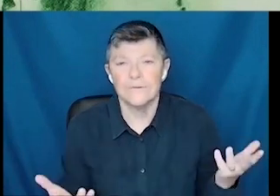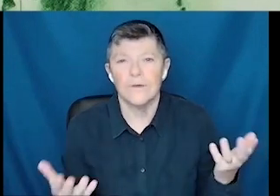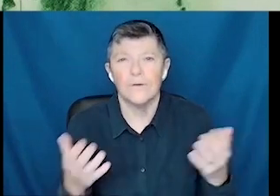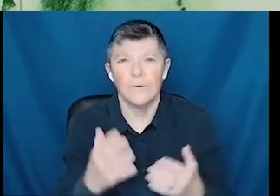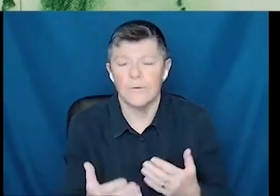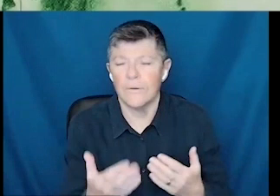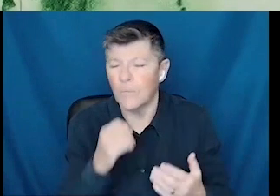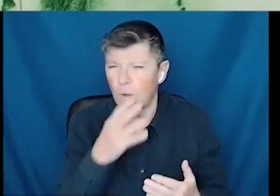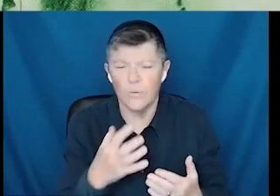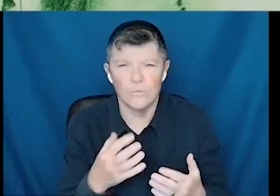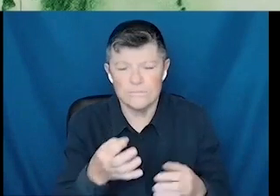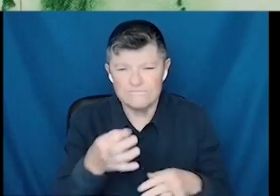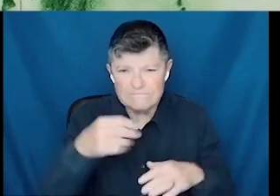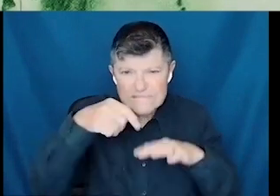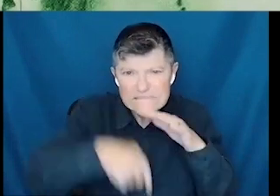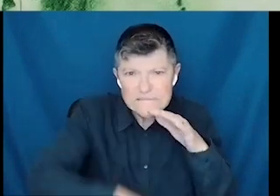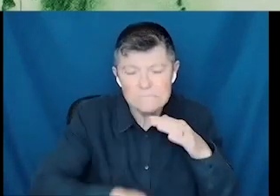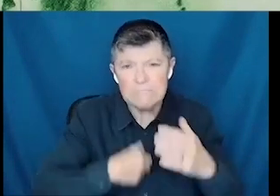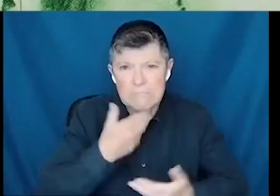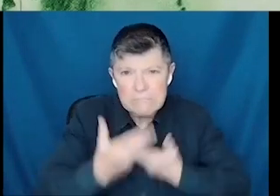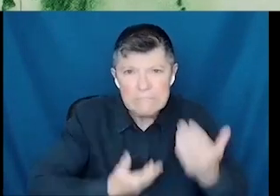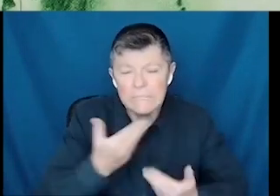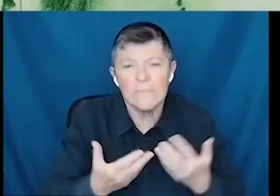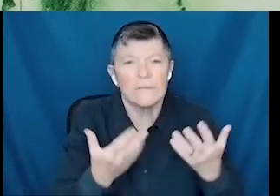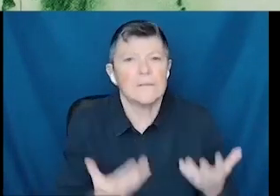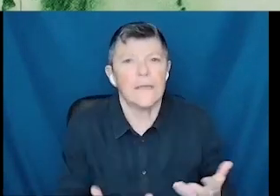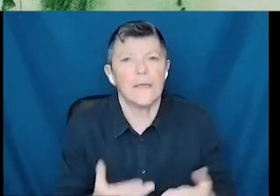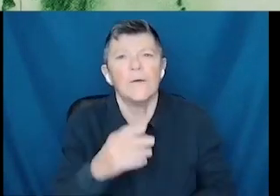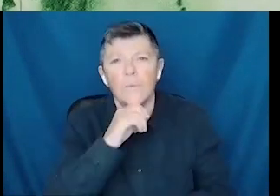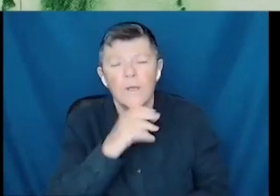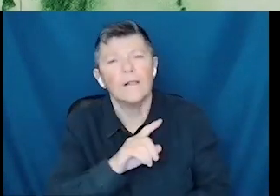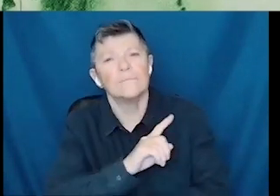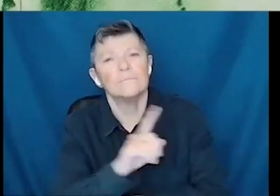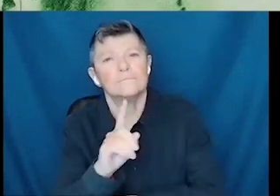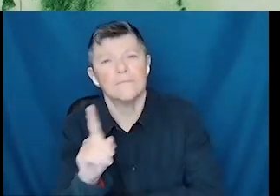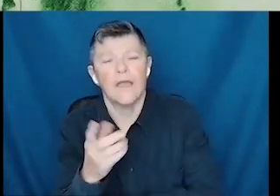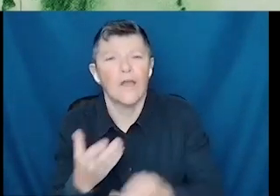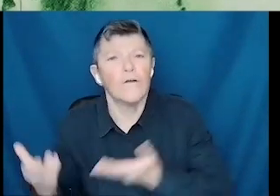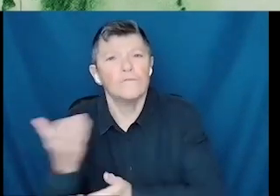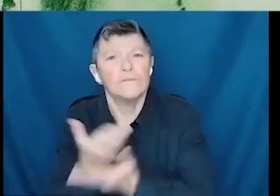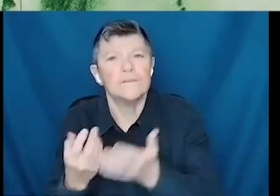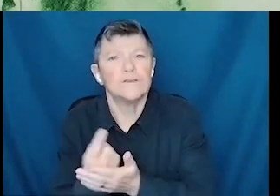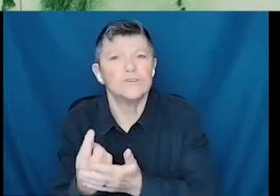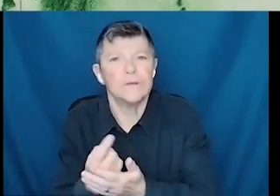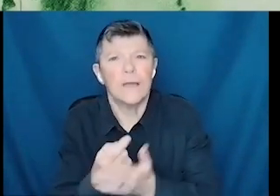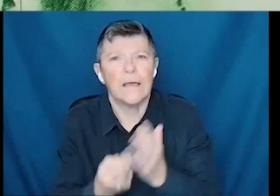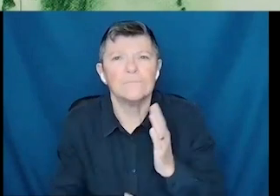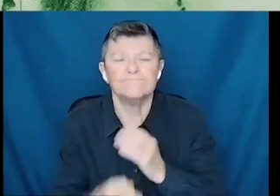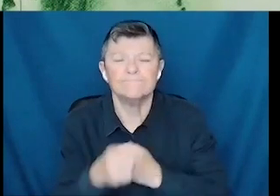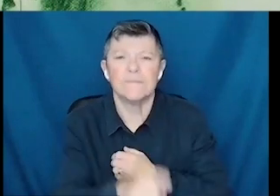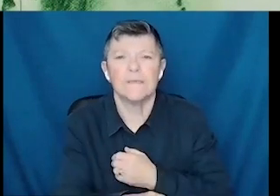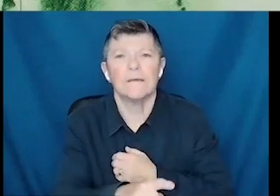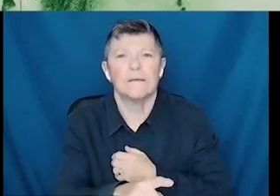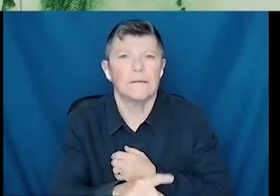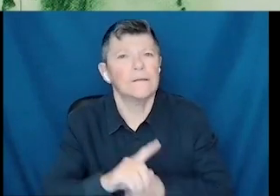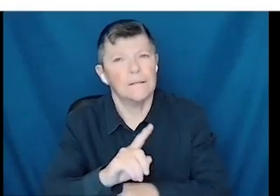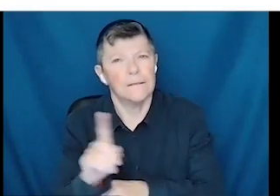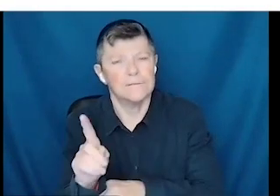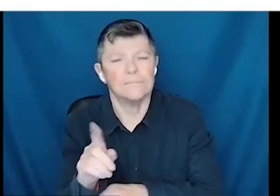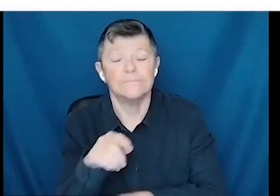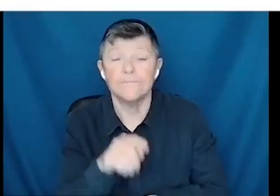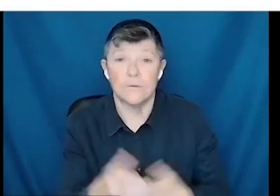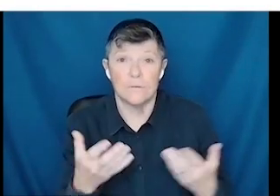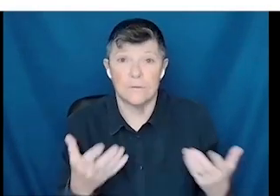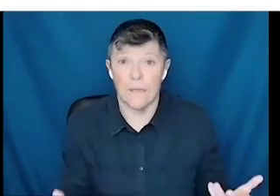detail, we will have more of a conversation along these lines later. I want to move to our vision. That's the next slide,